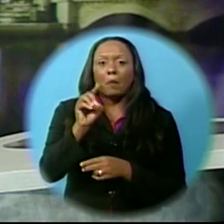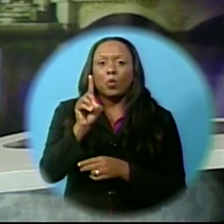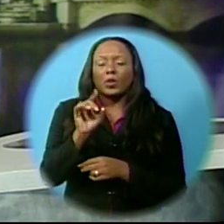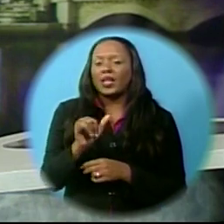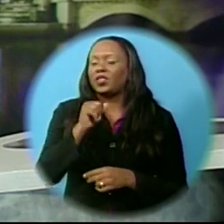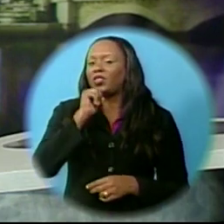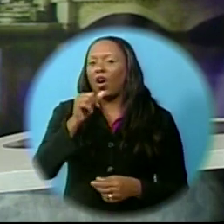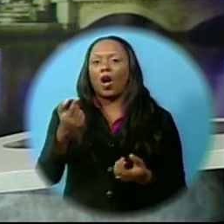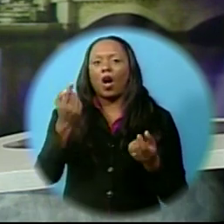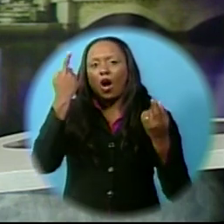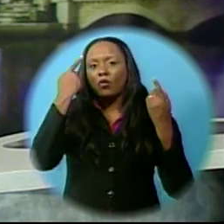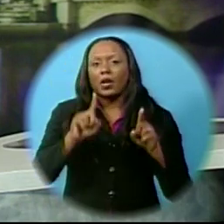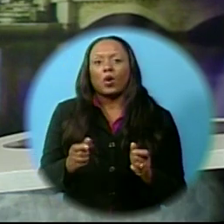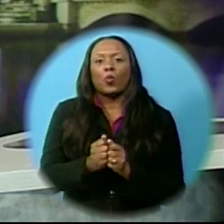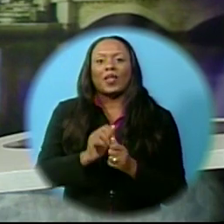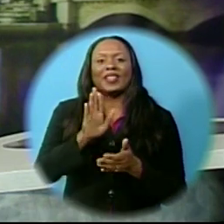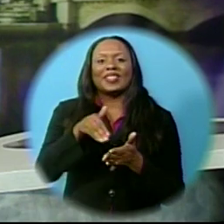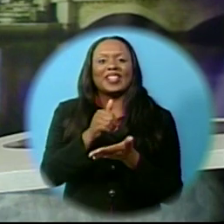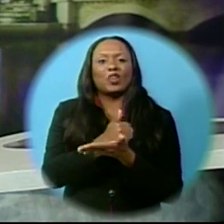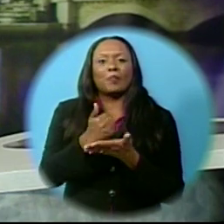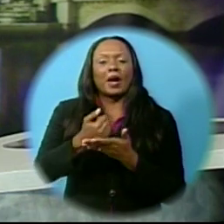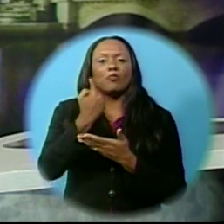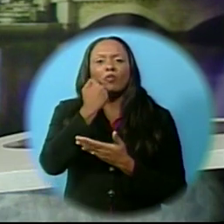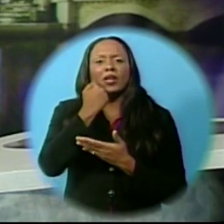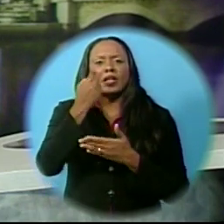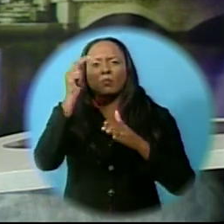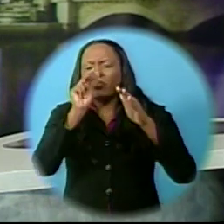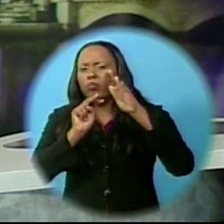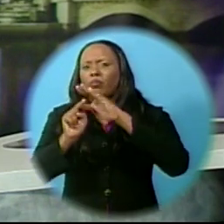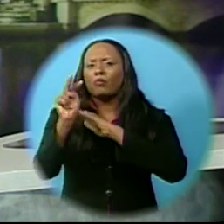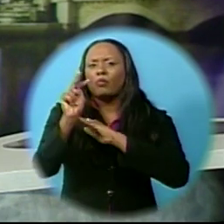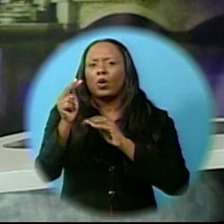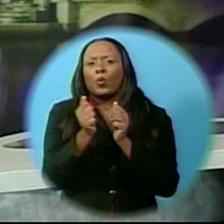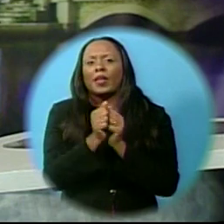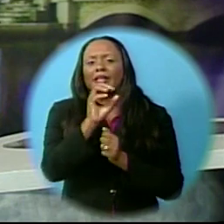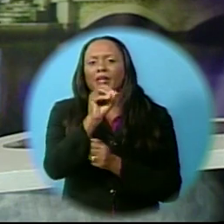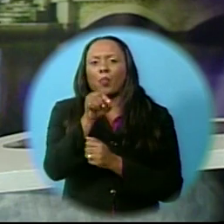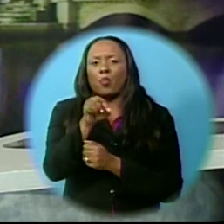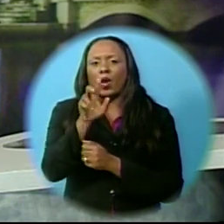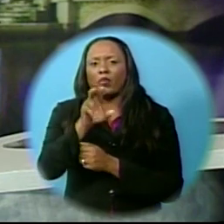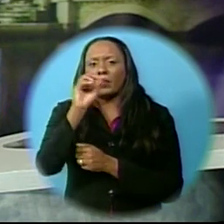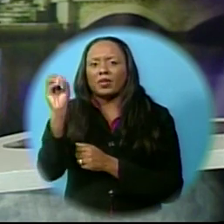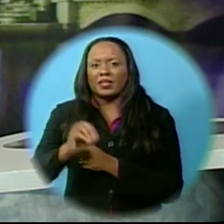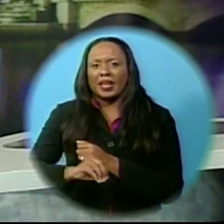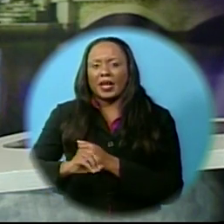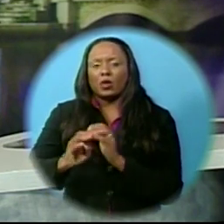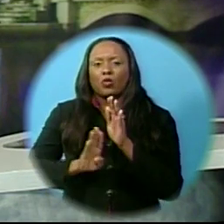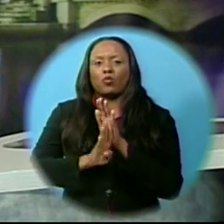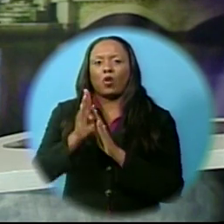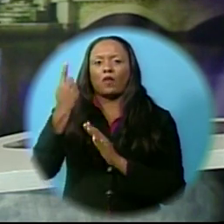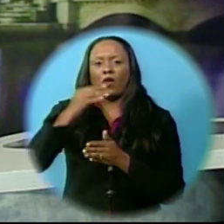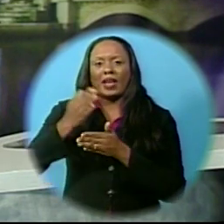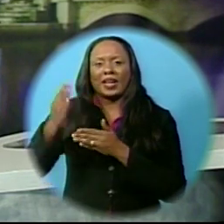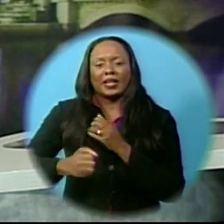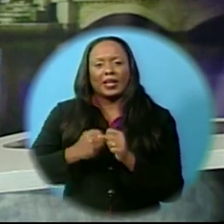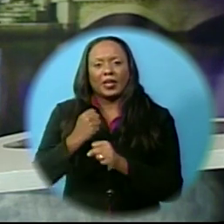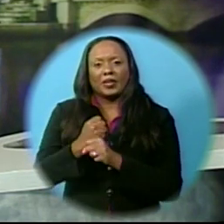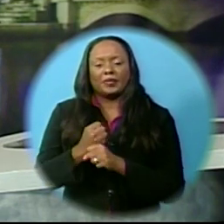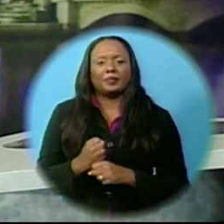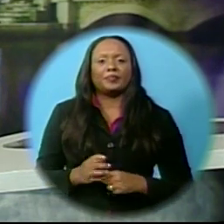recent projection of 0.3% growth in this island's economy by the end of the year. Ryan Broome reports.